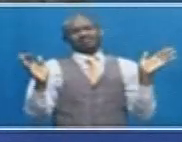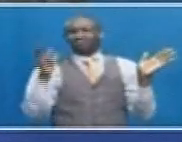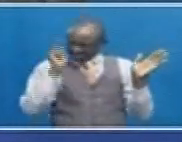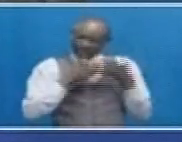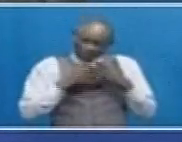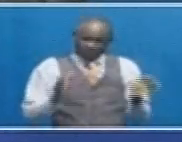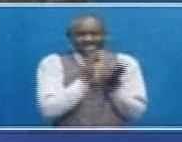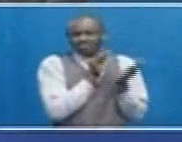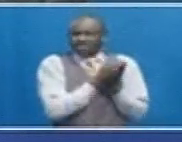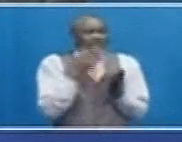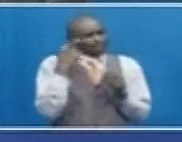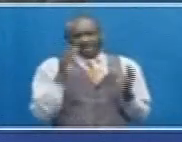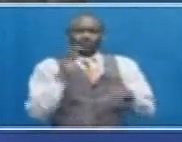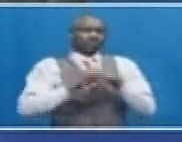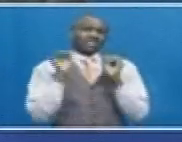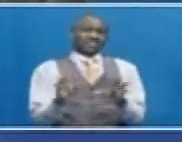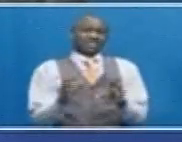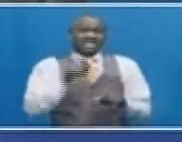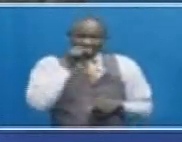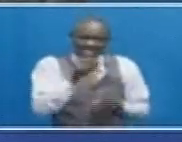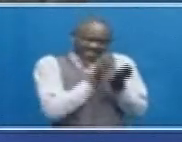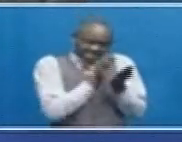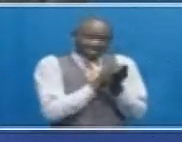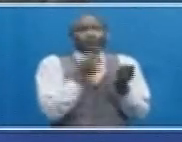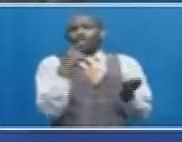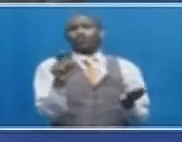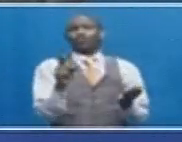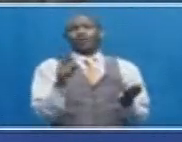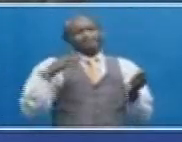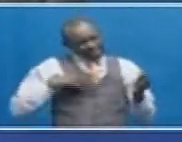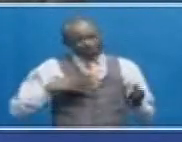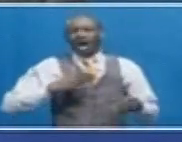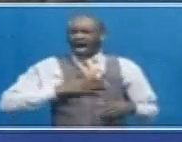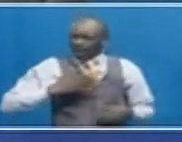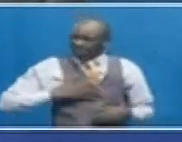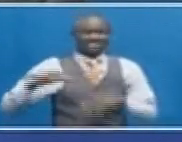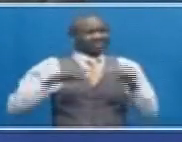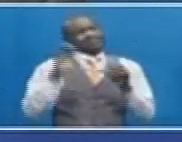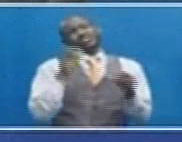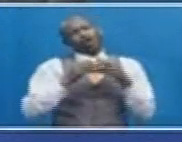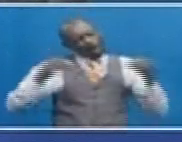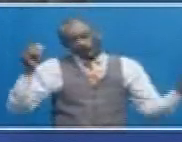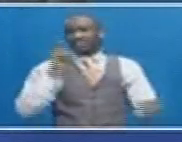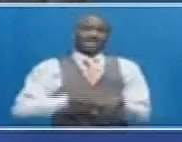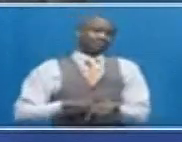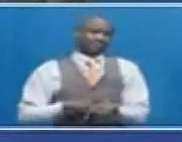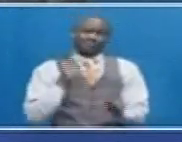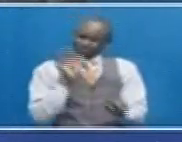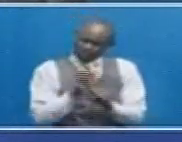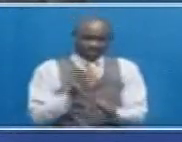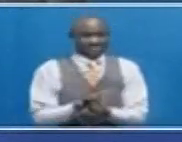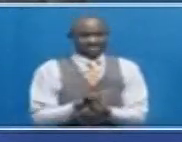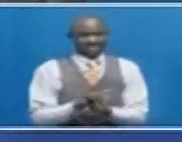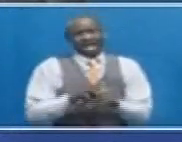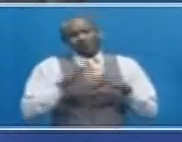agreement. It is for our people, and our people have suffered so much in